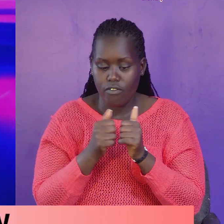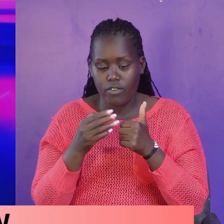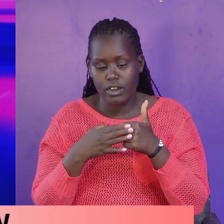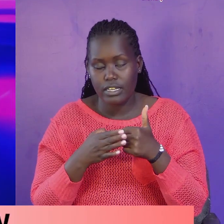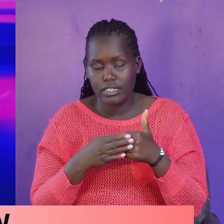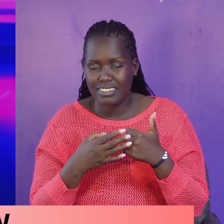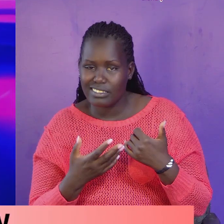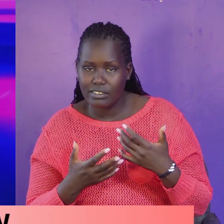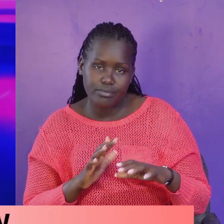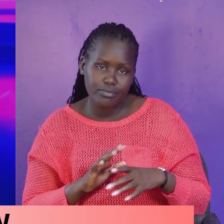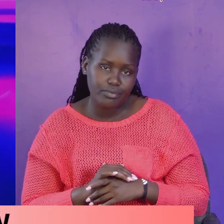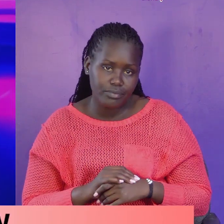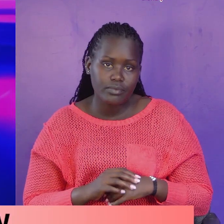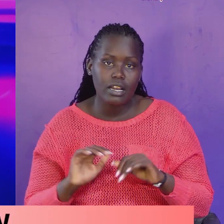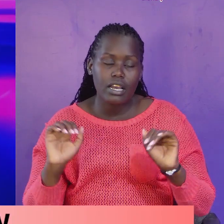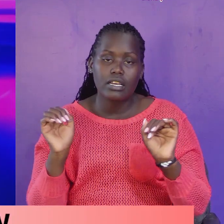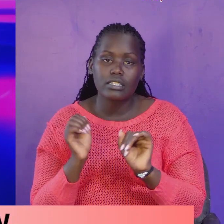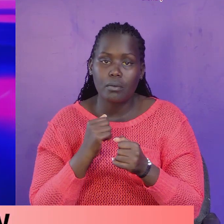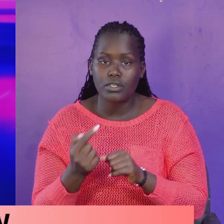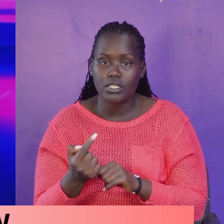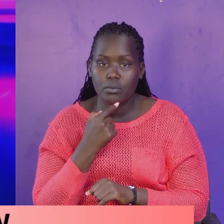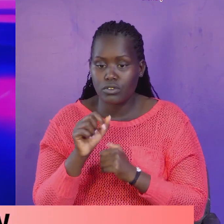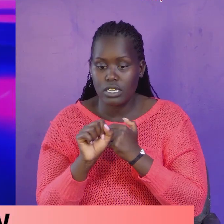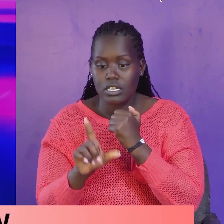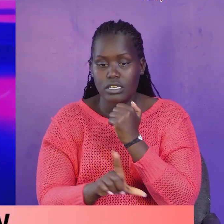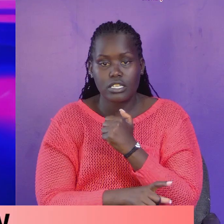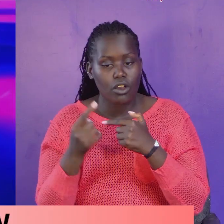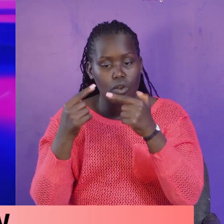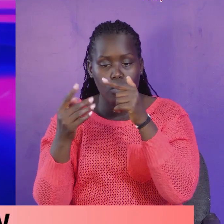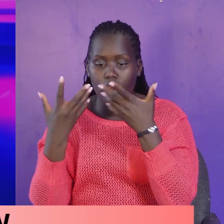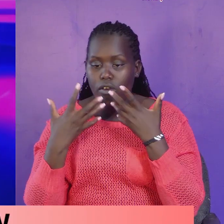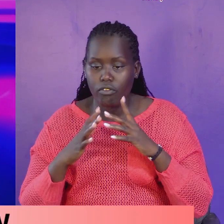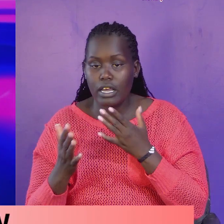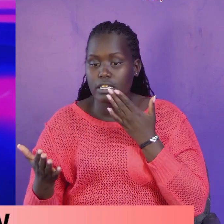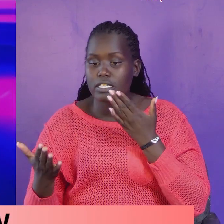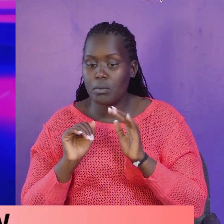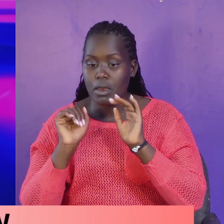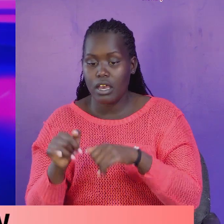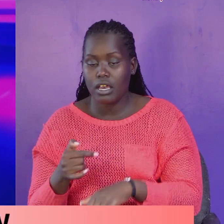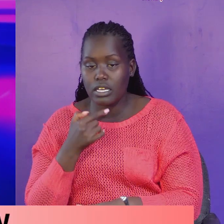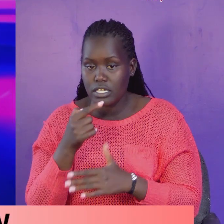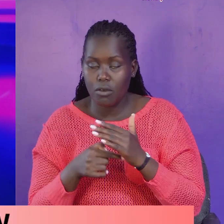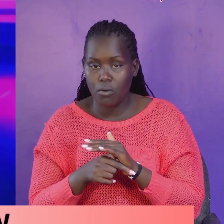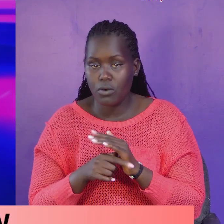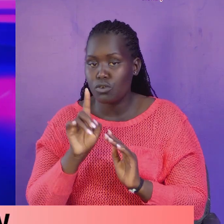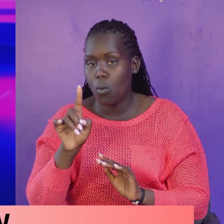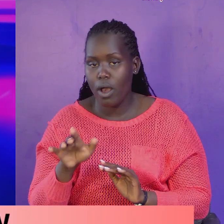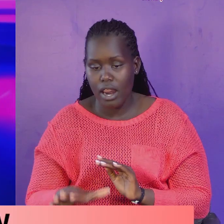still... we can't say Senegal wako ndani already. Maybe we can say mguu moja iko